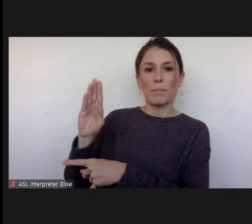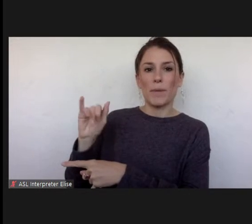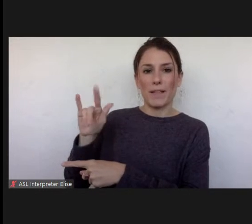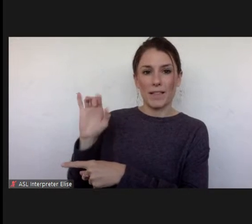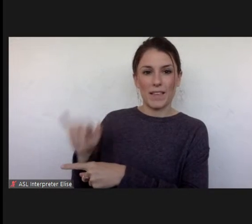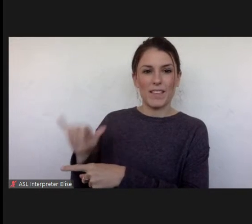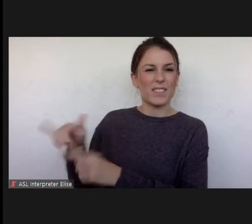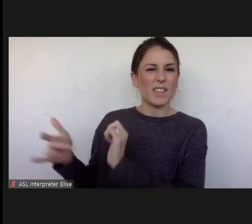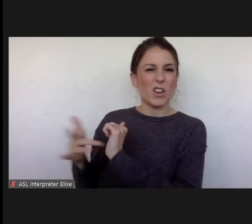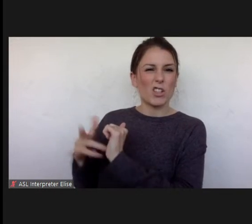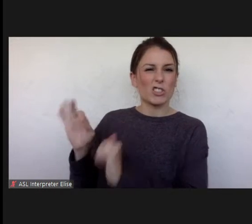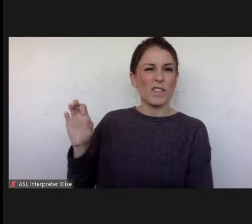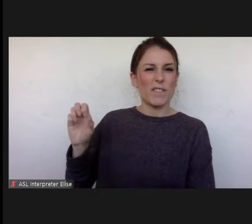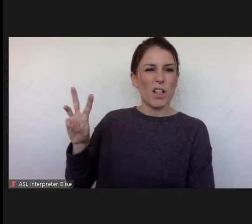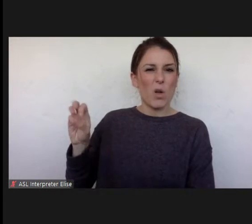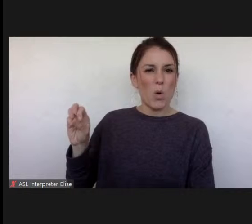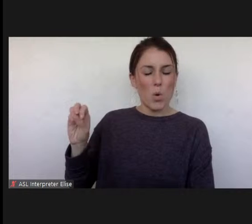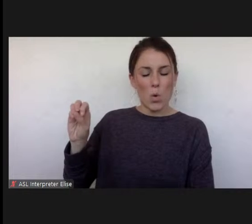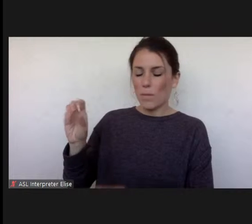Taking place this week